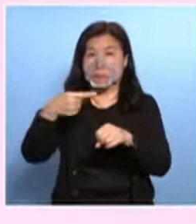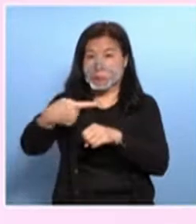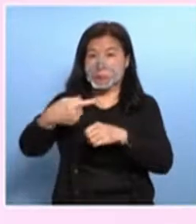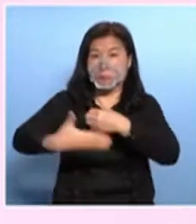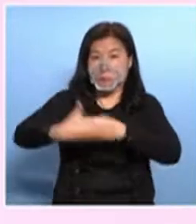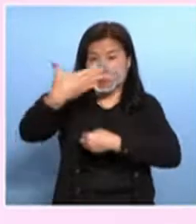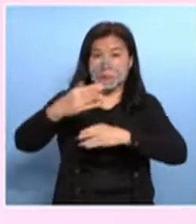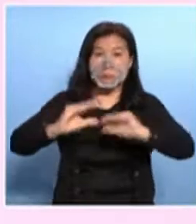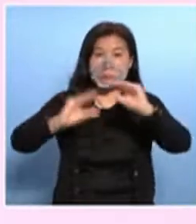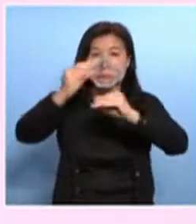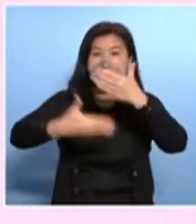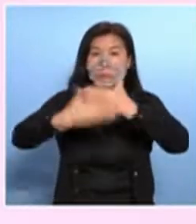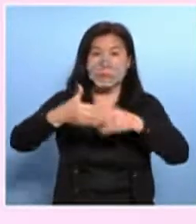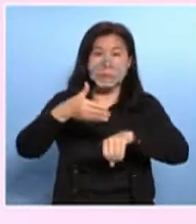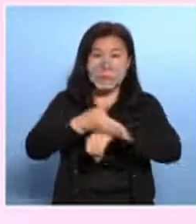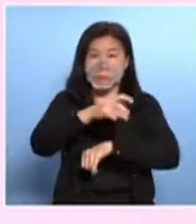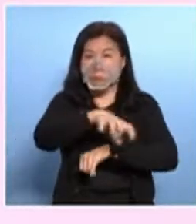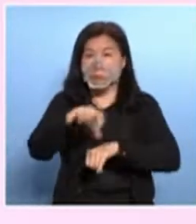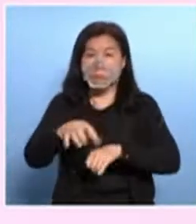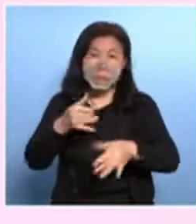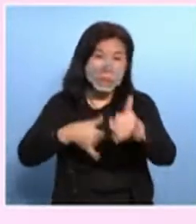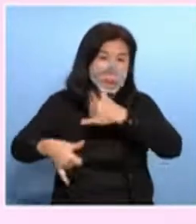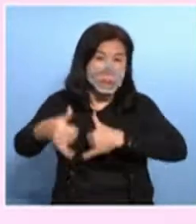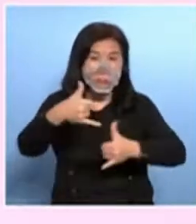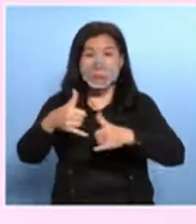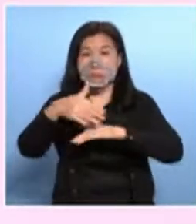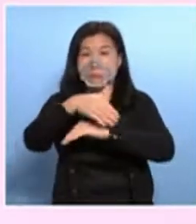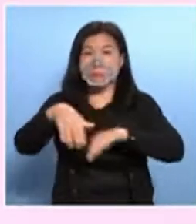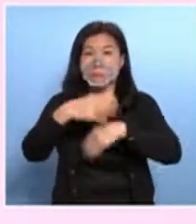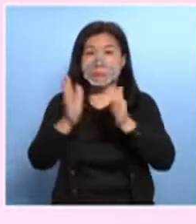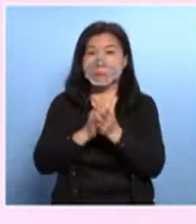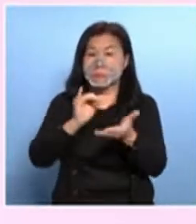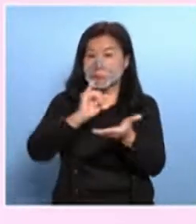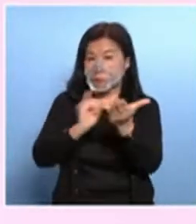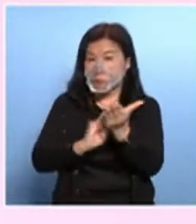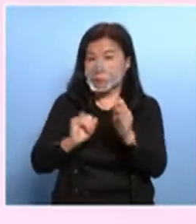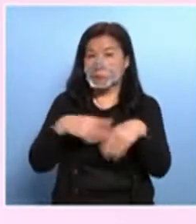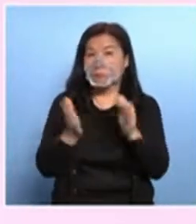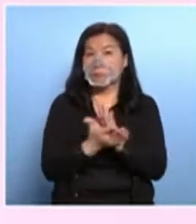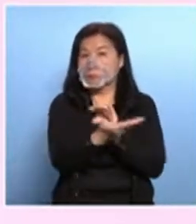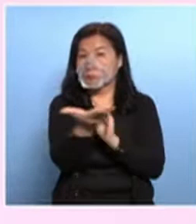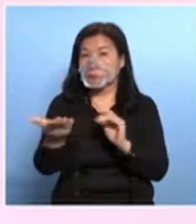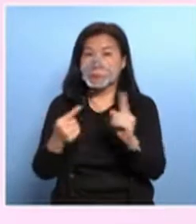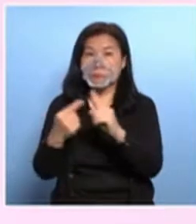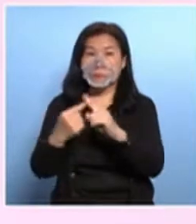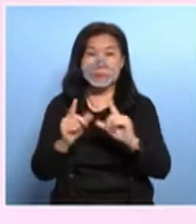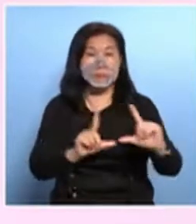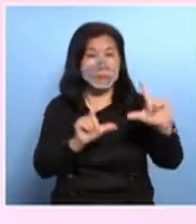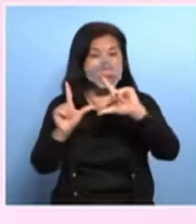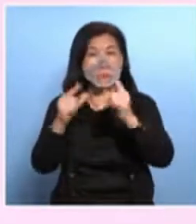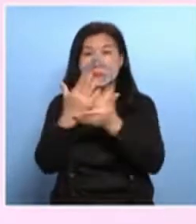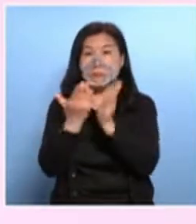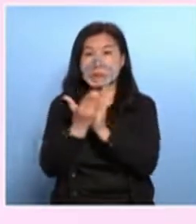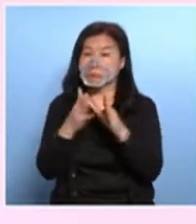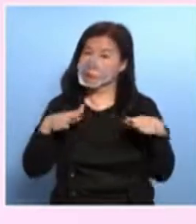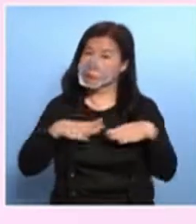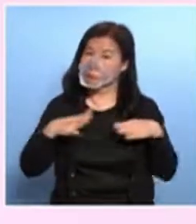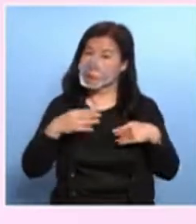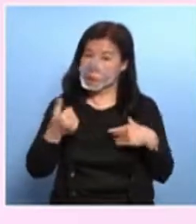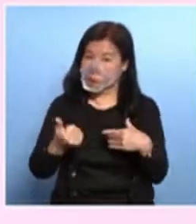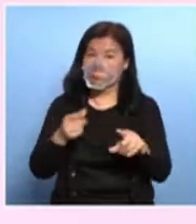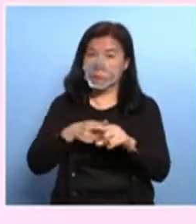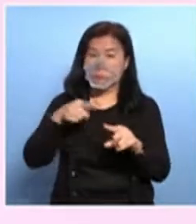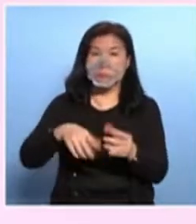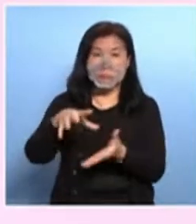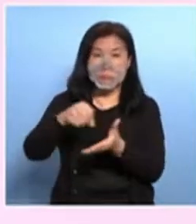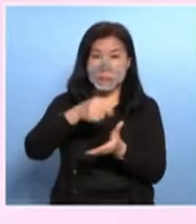Yip Road, Tin Shui Wai Project Phase 1. Community Arts Scheme. Popularization of arts can enrich people's quality of